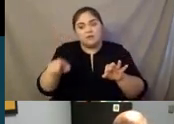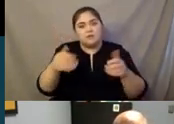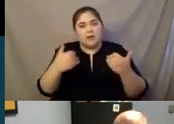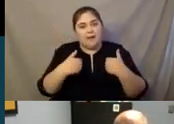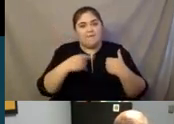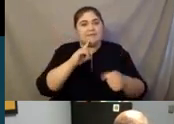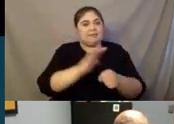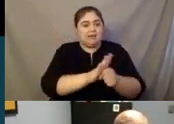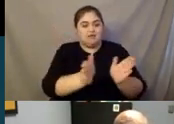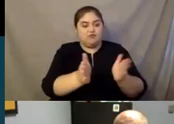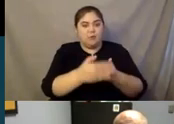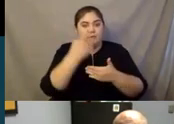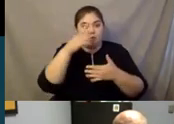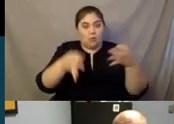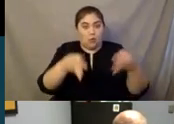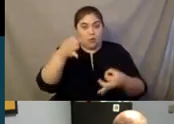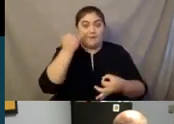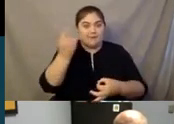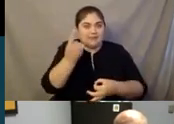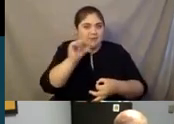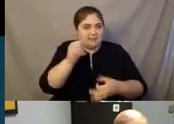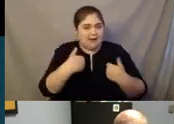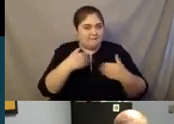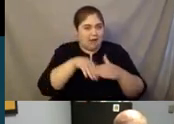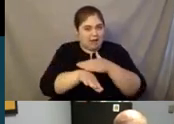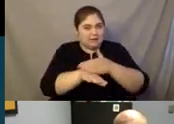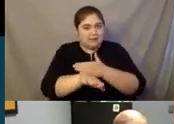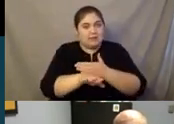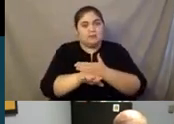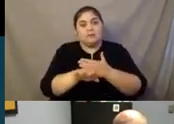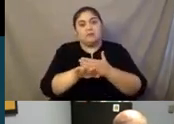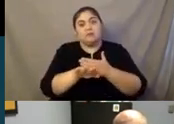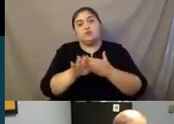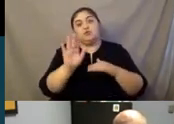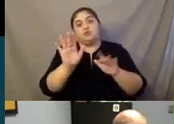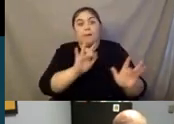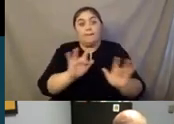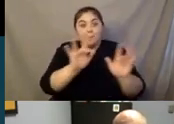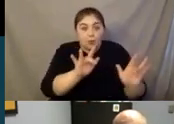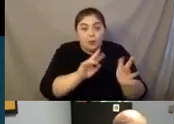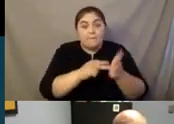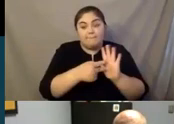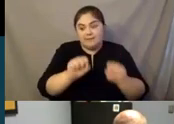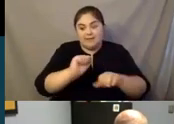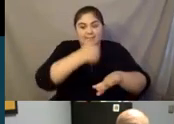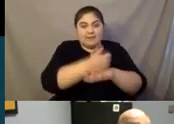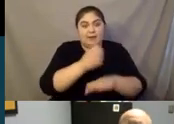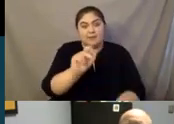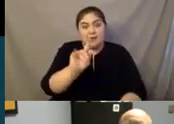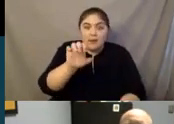at each court if someone truly doesn't have access to a computer, so they could set up Skype so they could appear.